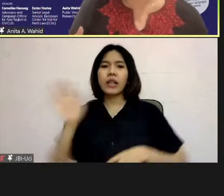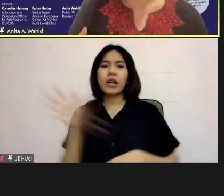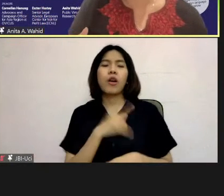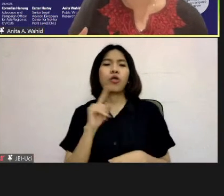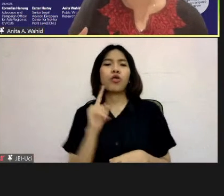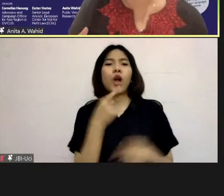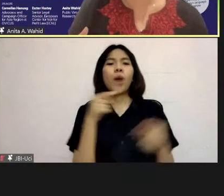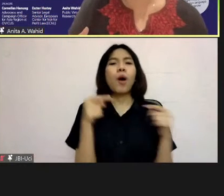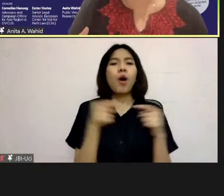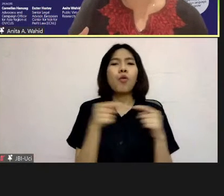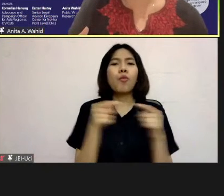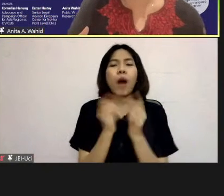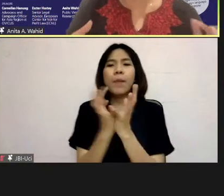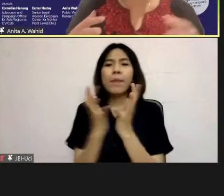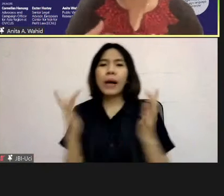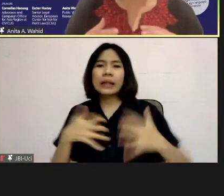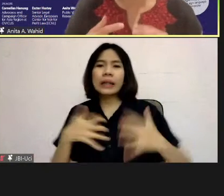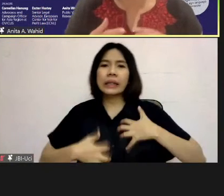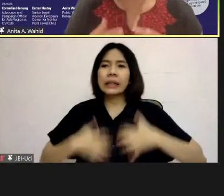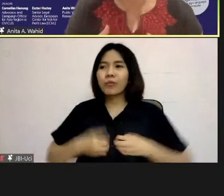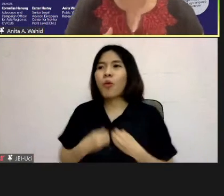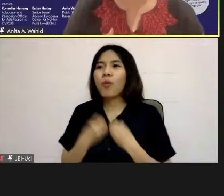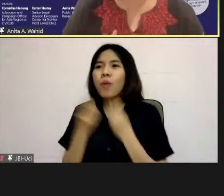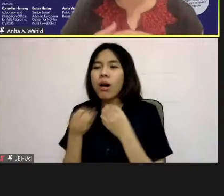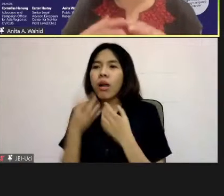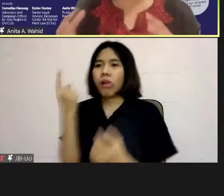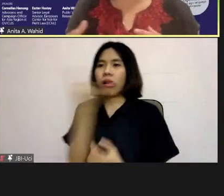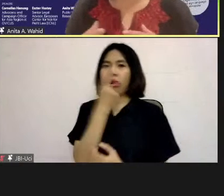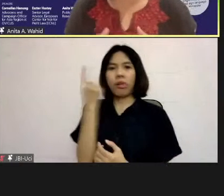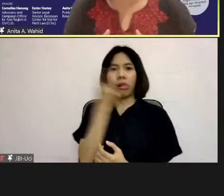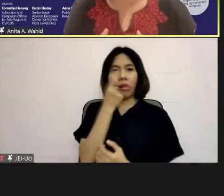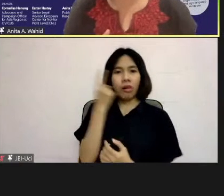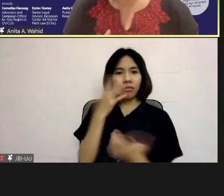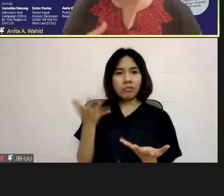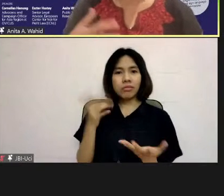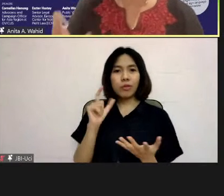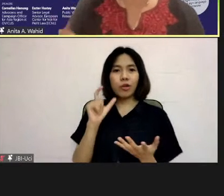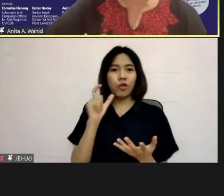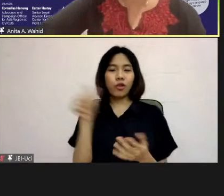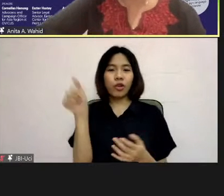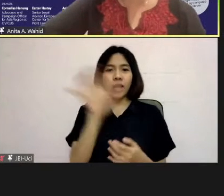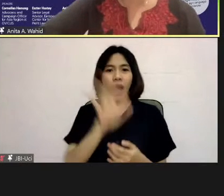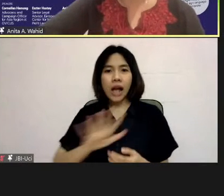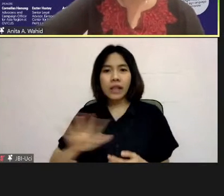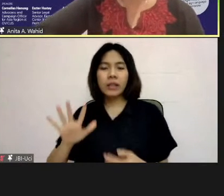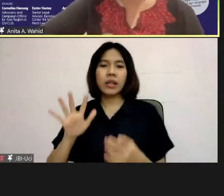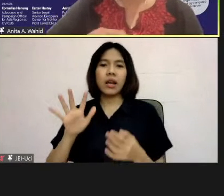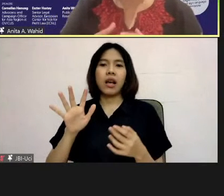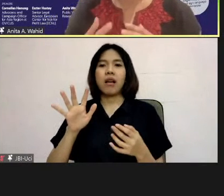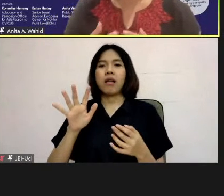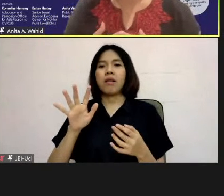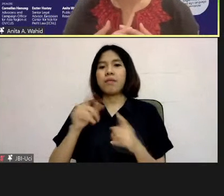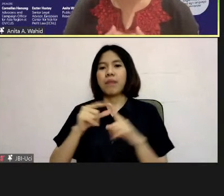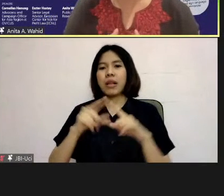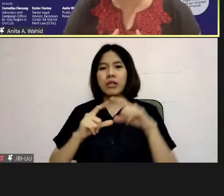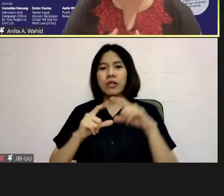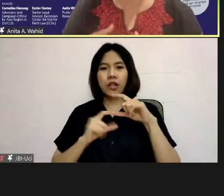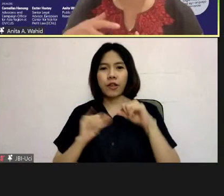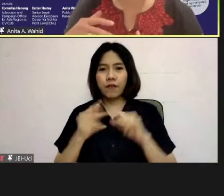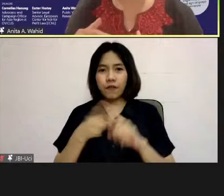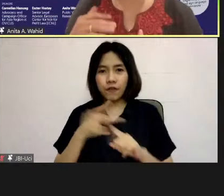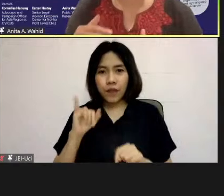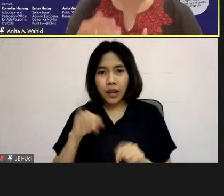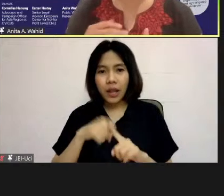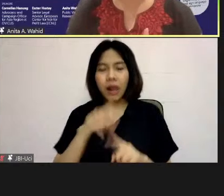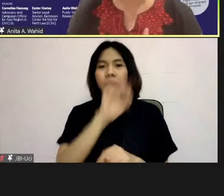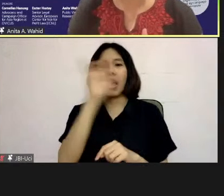the countries, and it's restricted to the freedom of the civic space, not just on the Asia Pacific continent but also